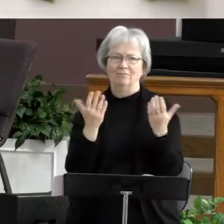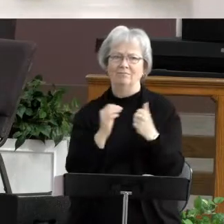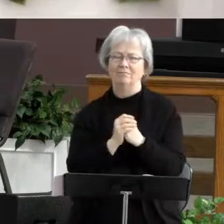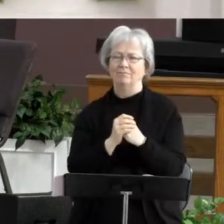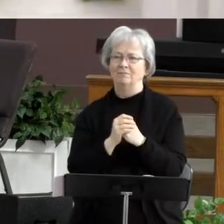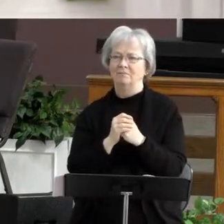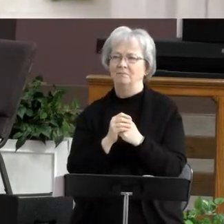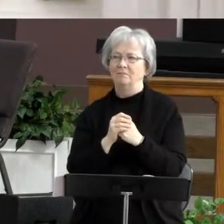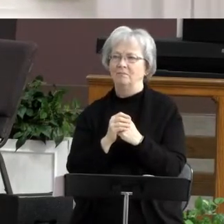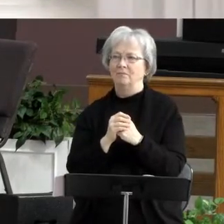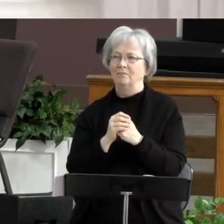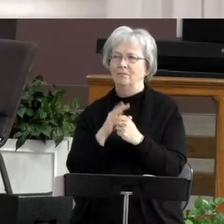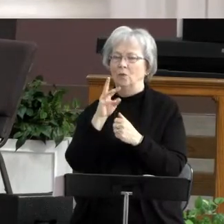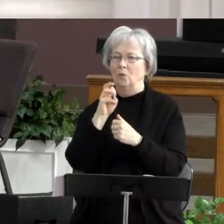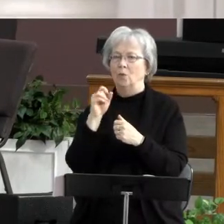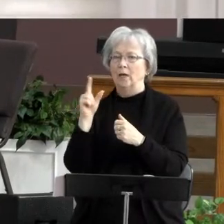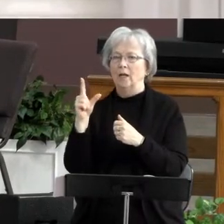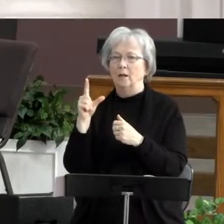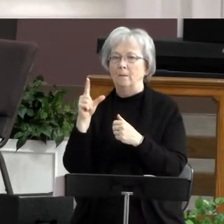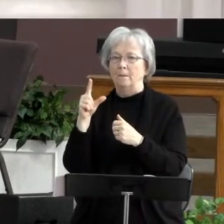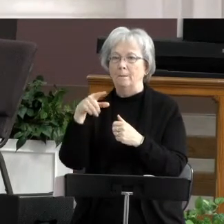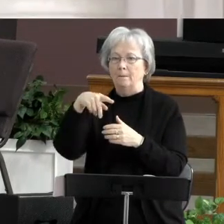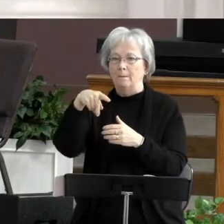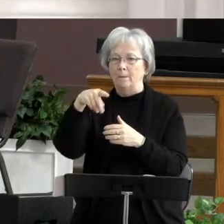Well, Paul lists it here.